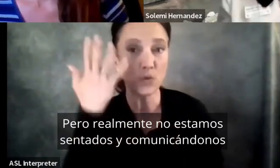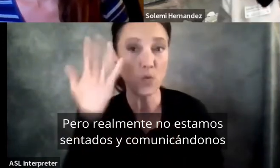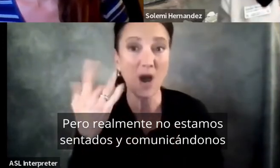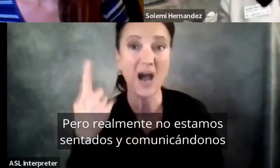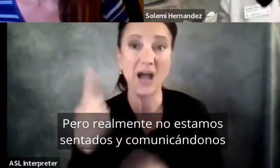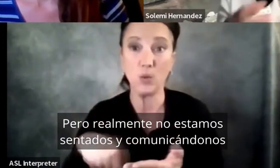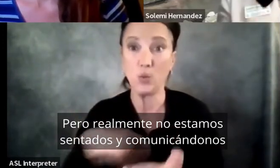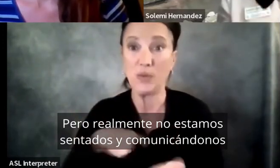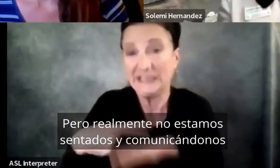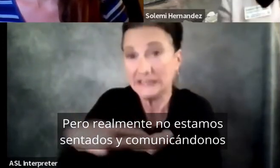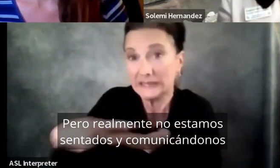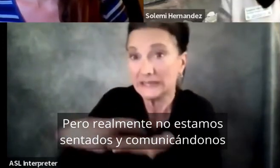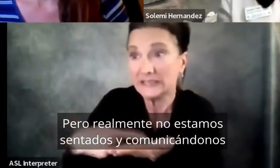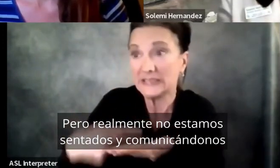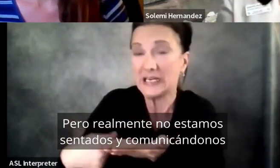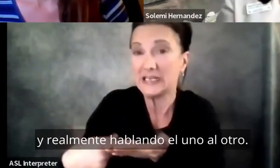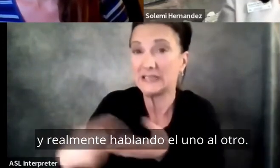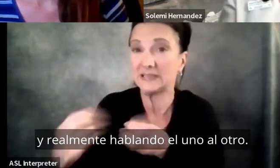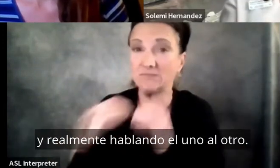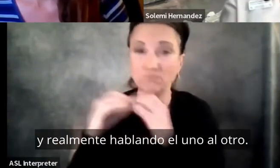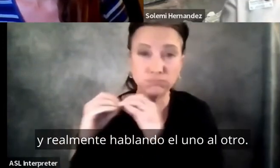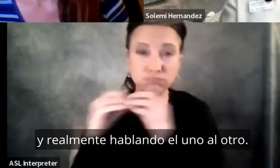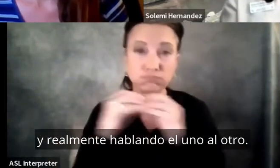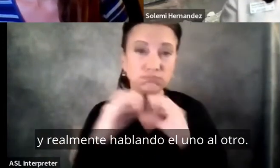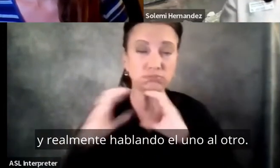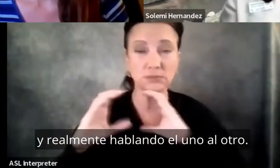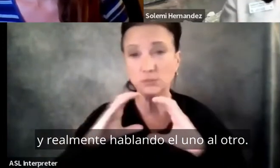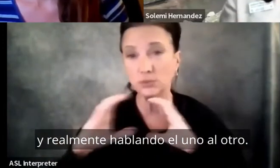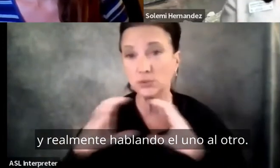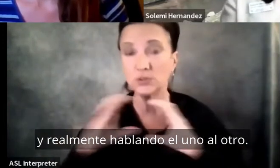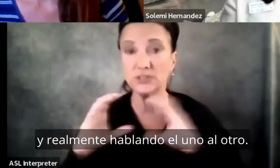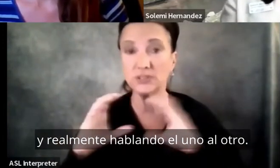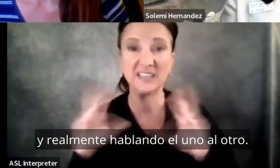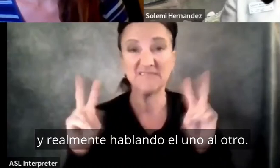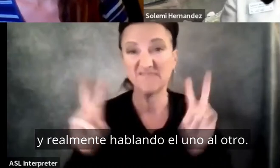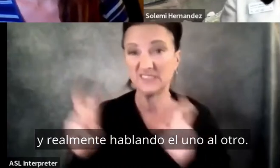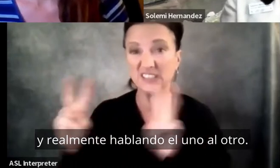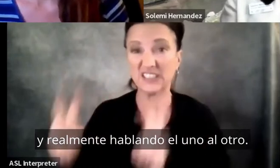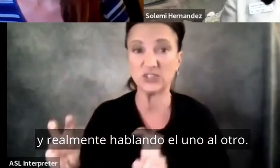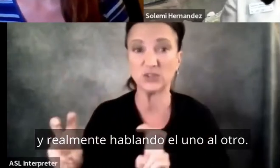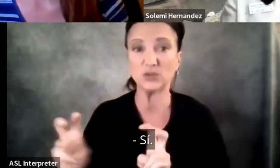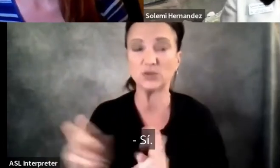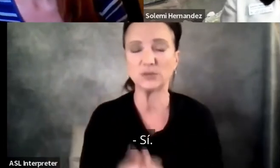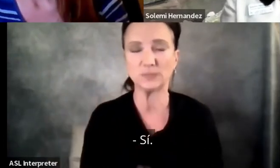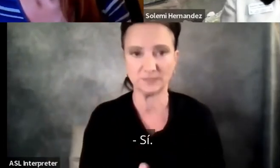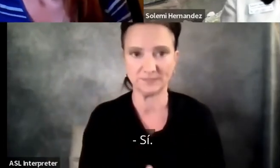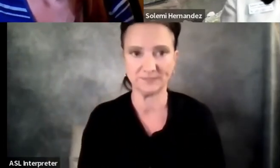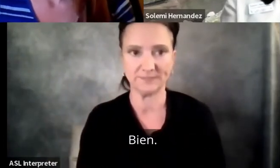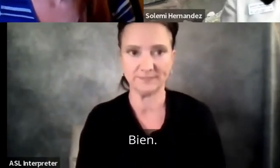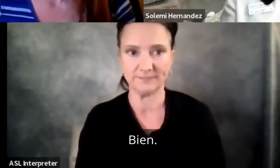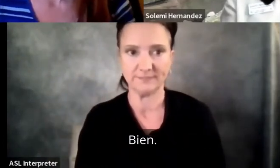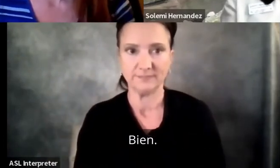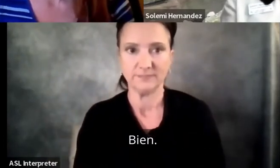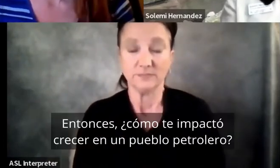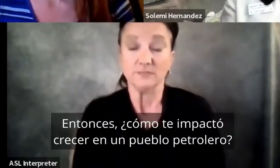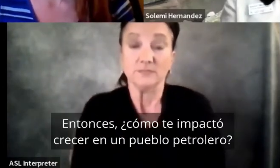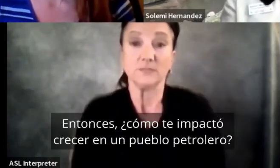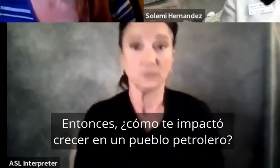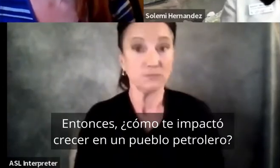not sitting down and communicating and really, you know, talking to each other. Yeah. All right.